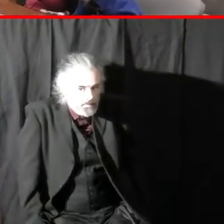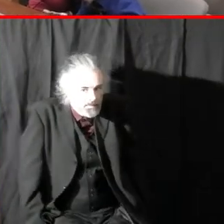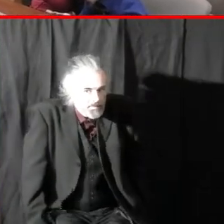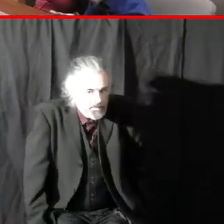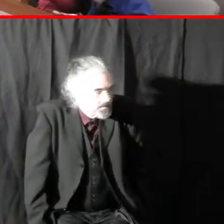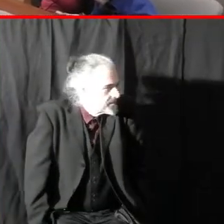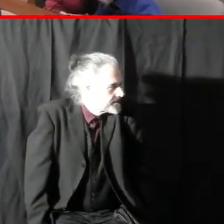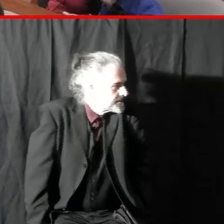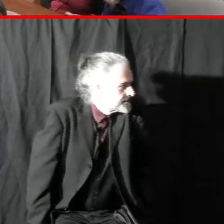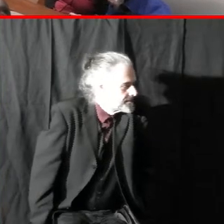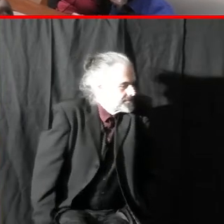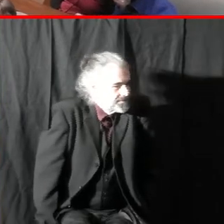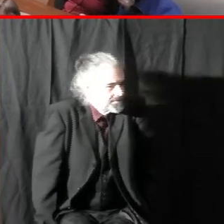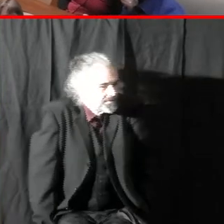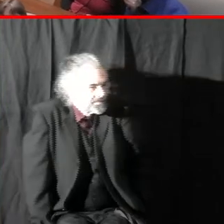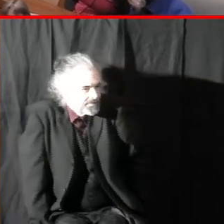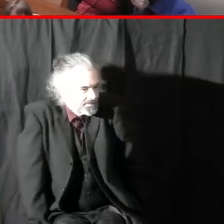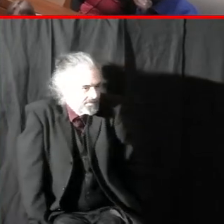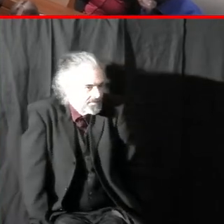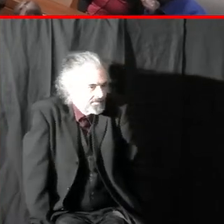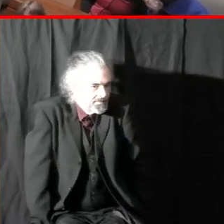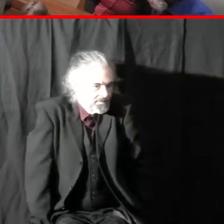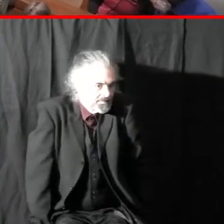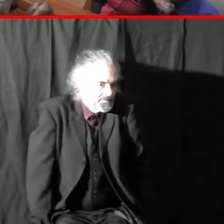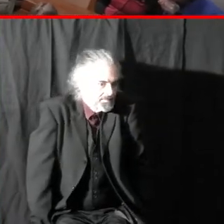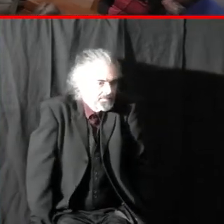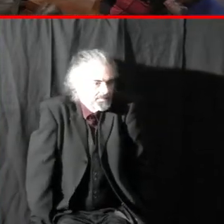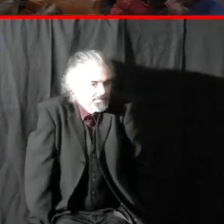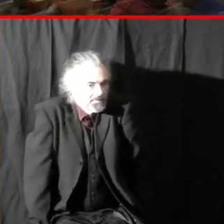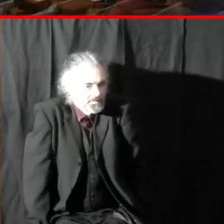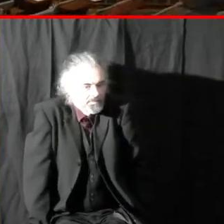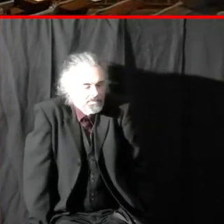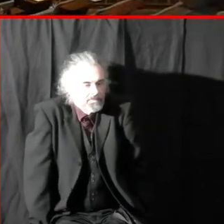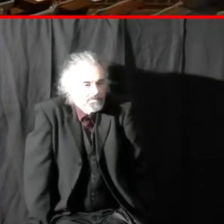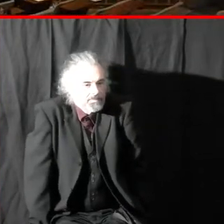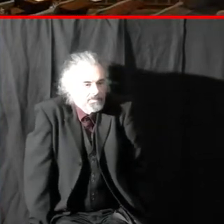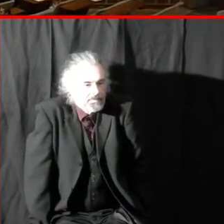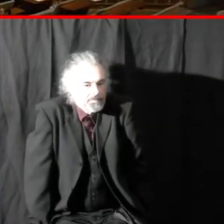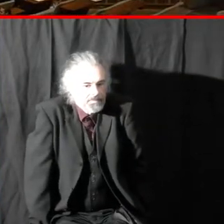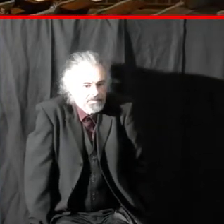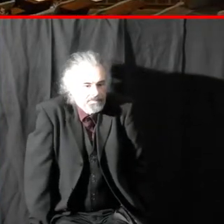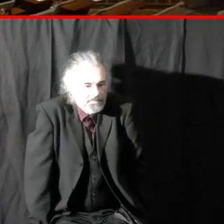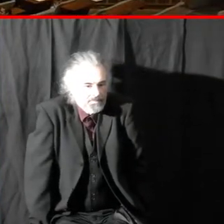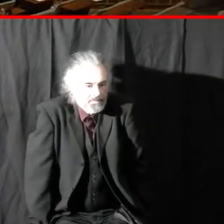Right. Thank Great you. Job, team. I think awesome. So. I think we're doing well.